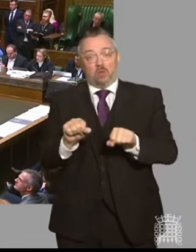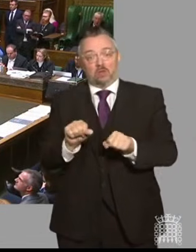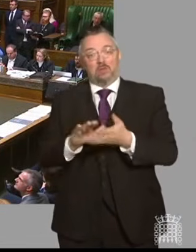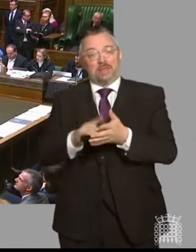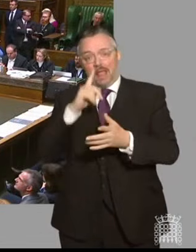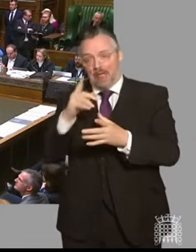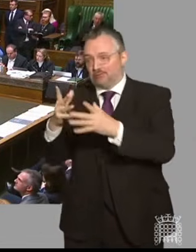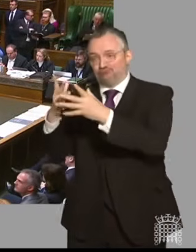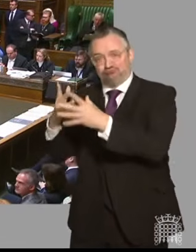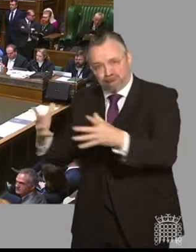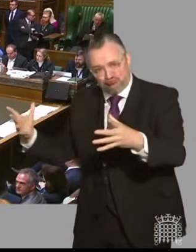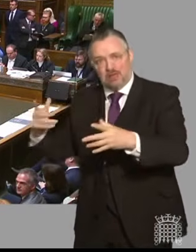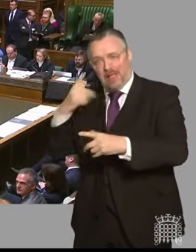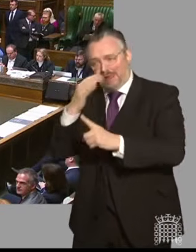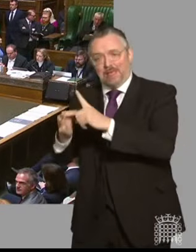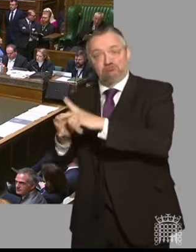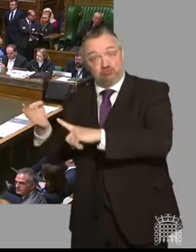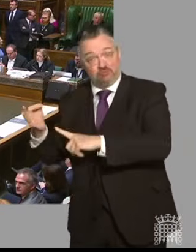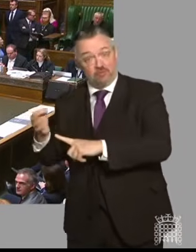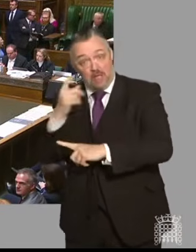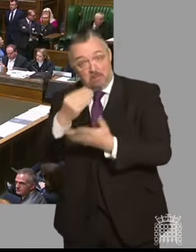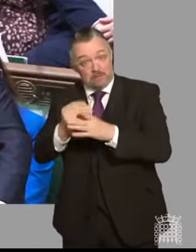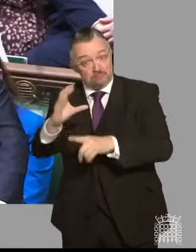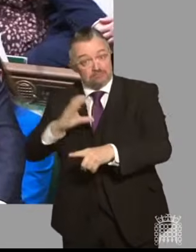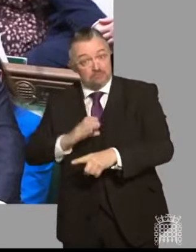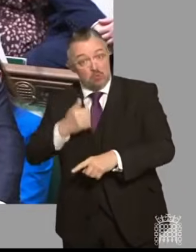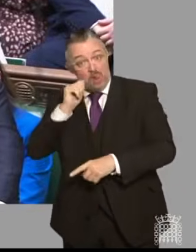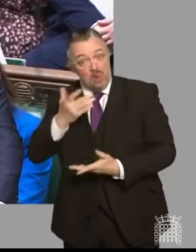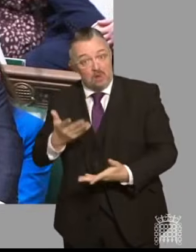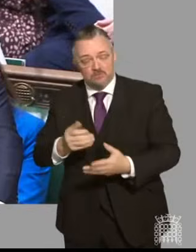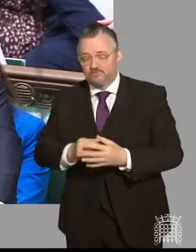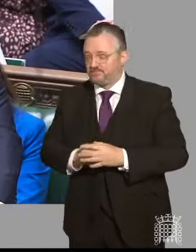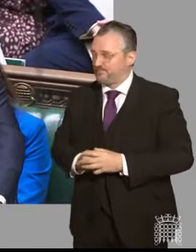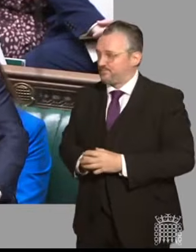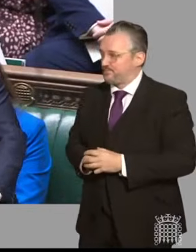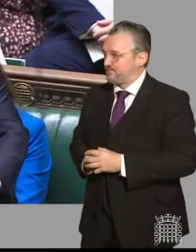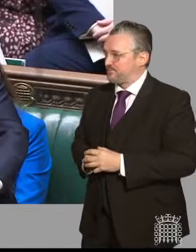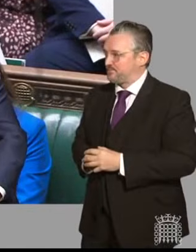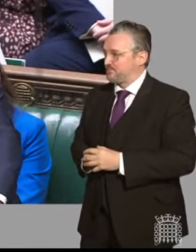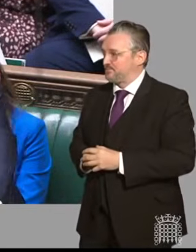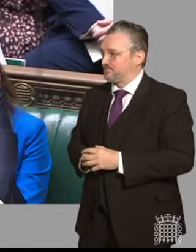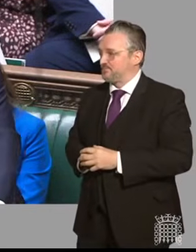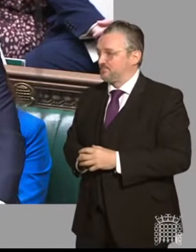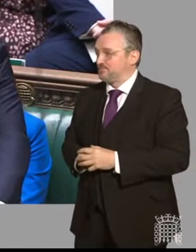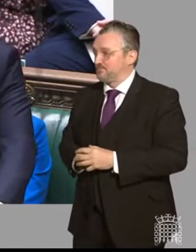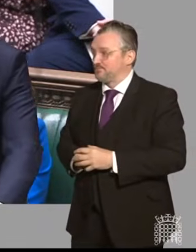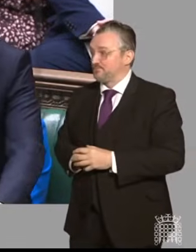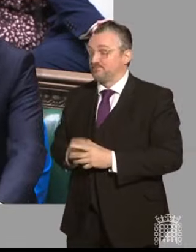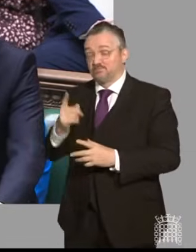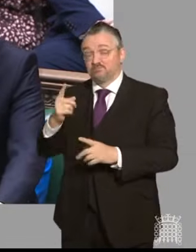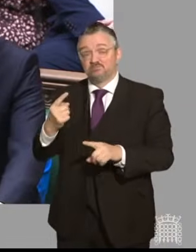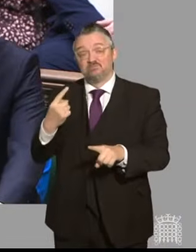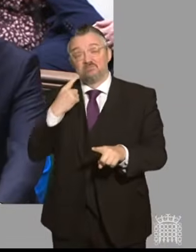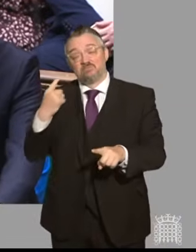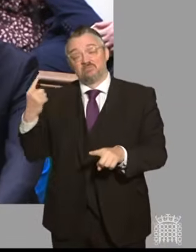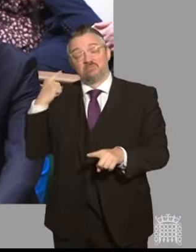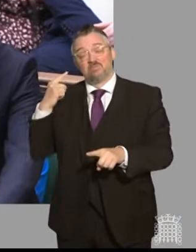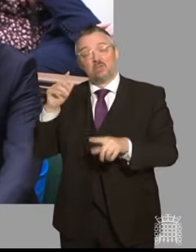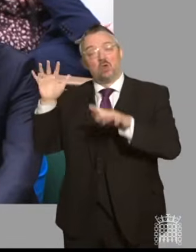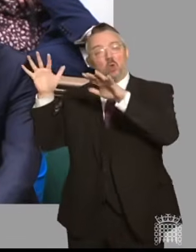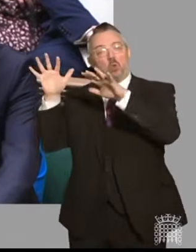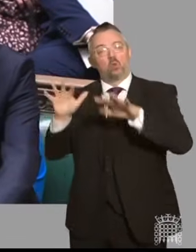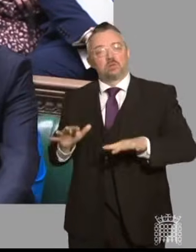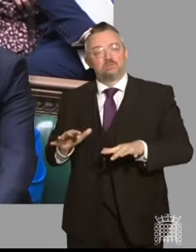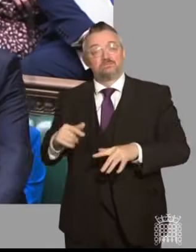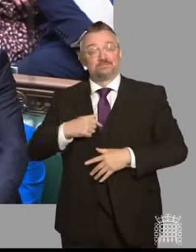Well, as my honourable friend knows, last autumn we announced the government's vision to redirect £36 billion of savings